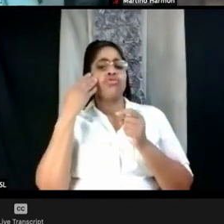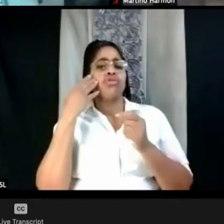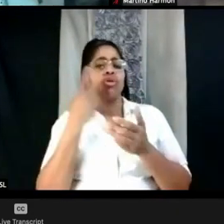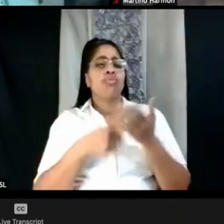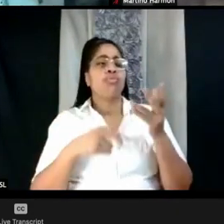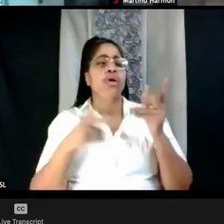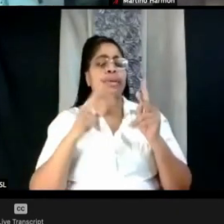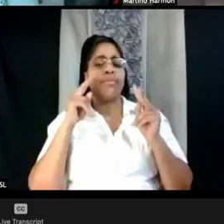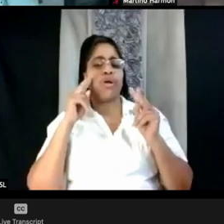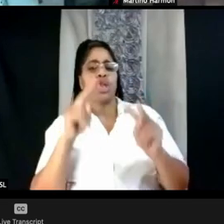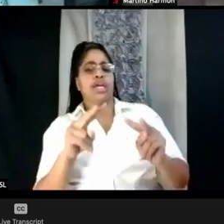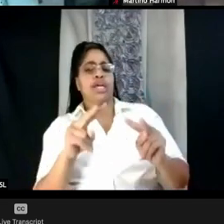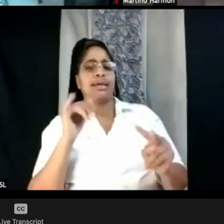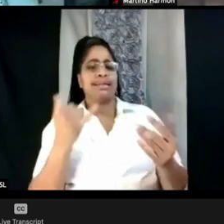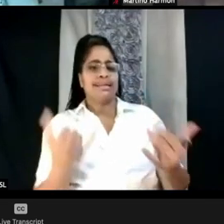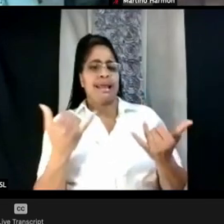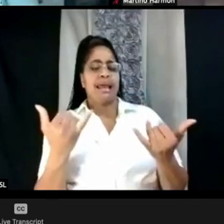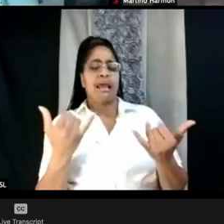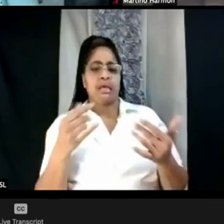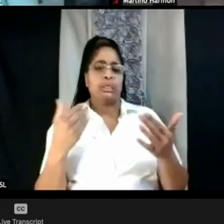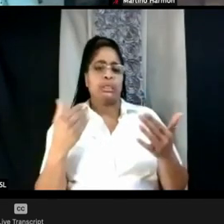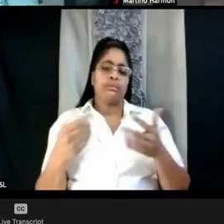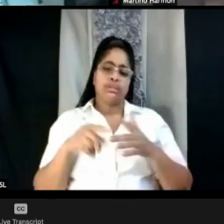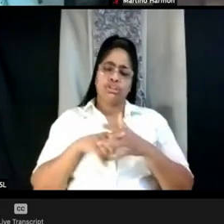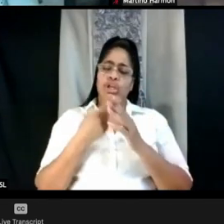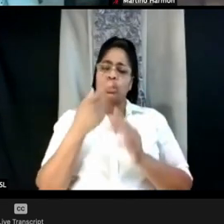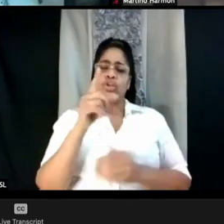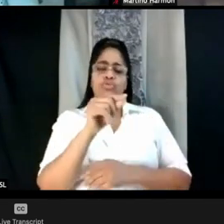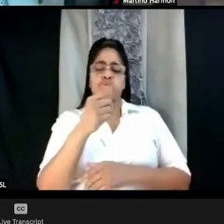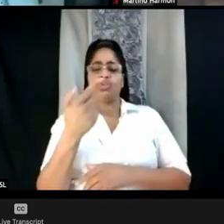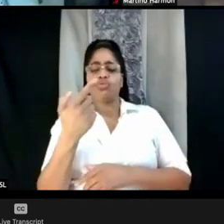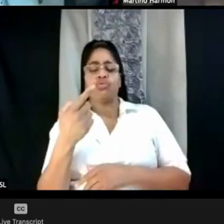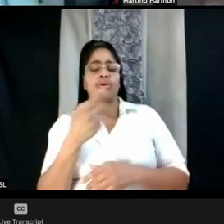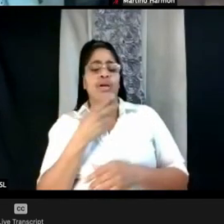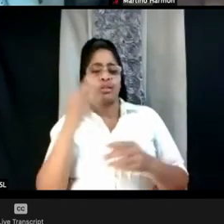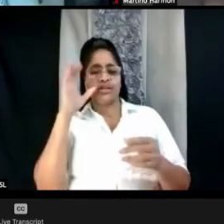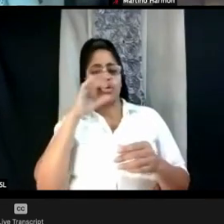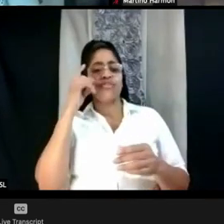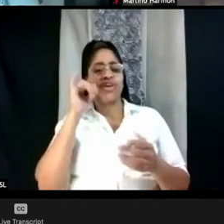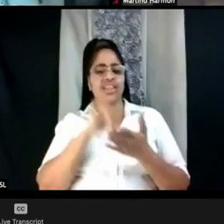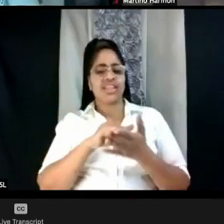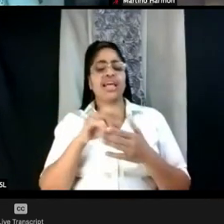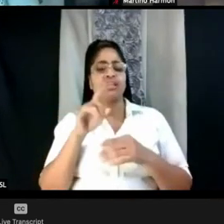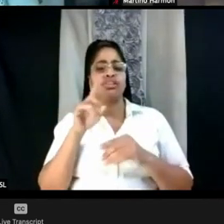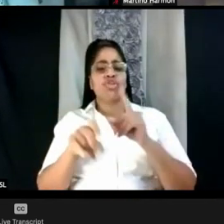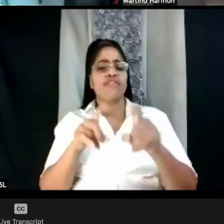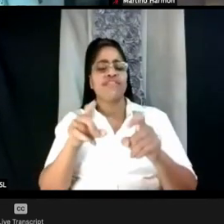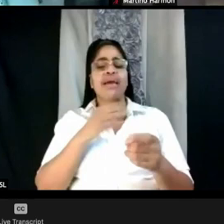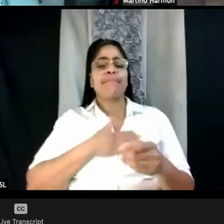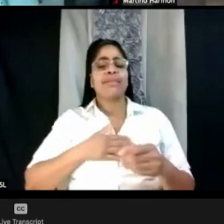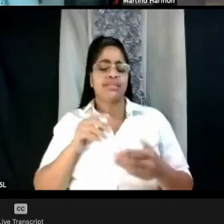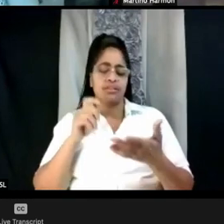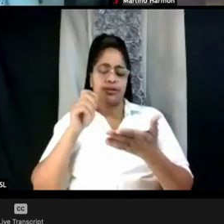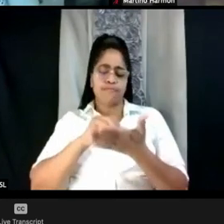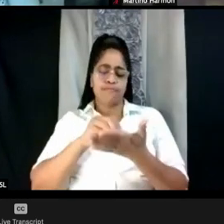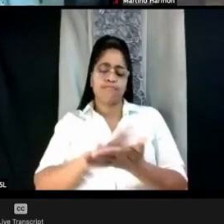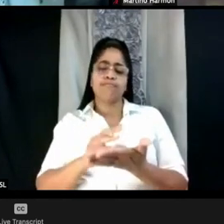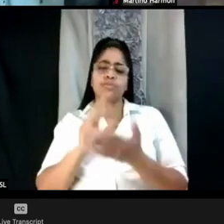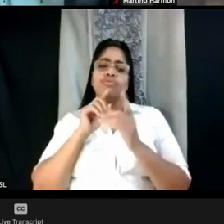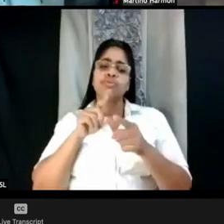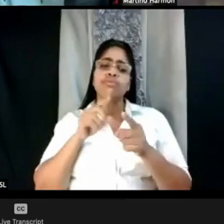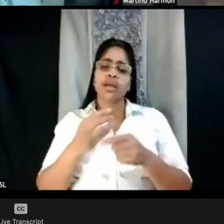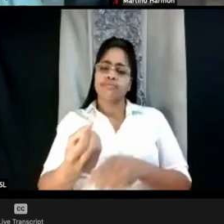at going into 2021. So be on the lookout for that survey and please respond so that we can hear what will help you